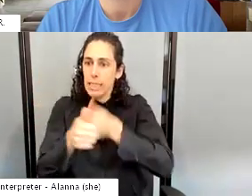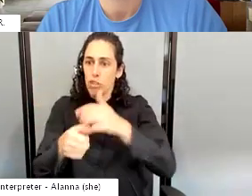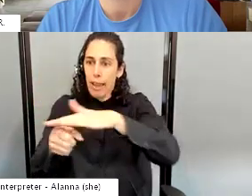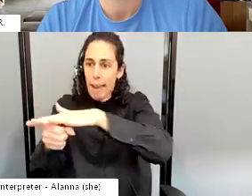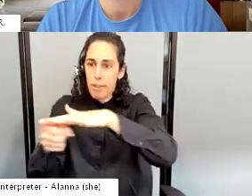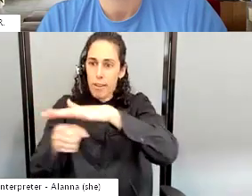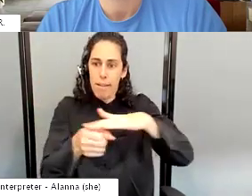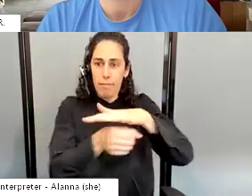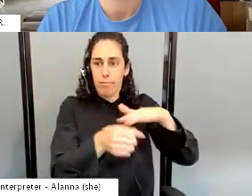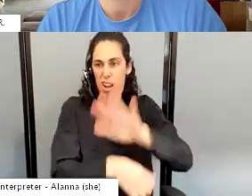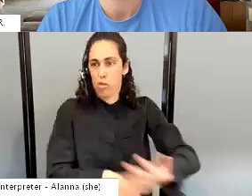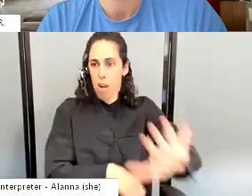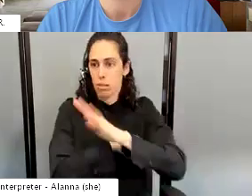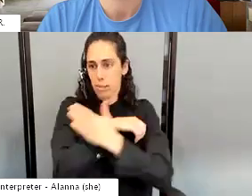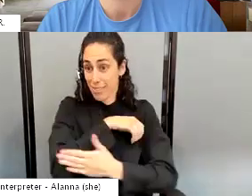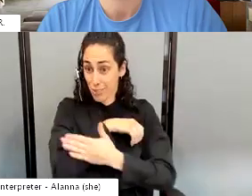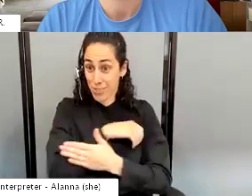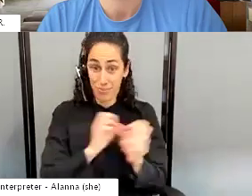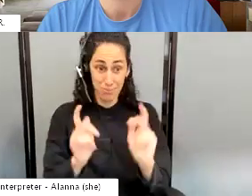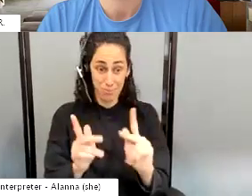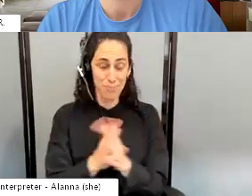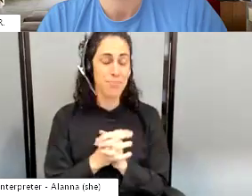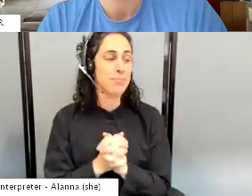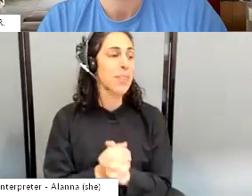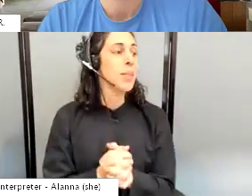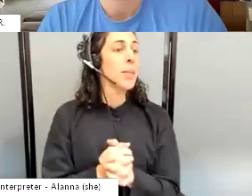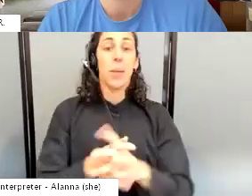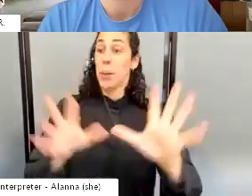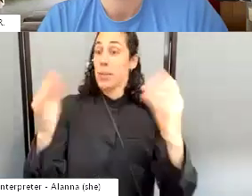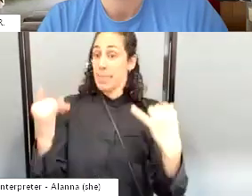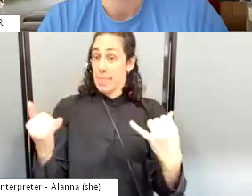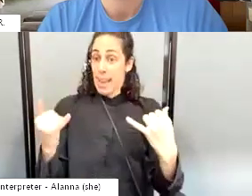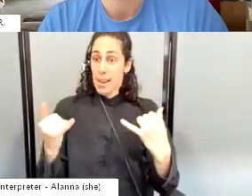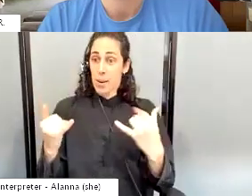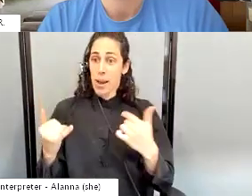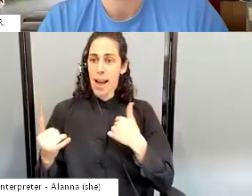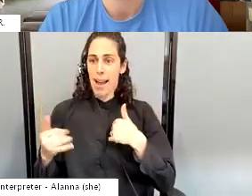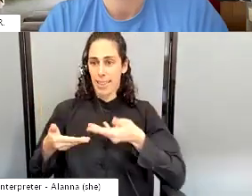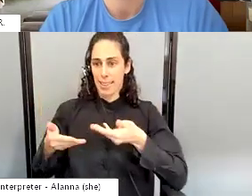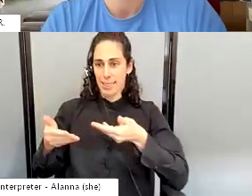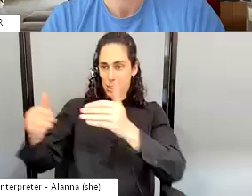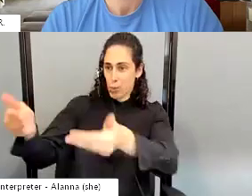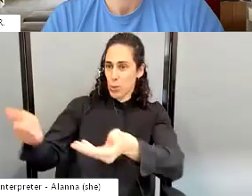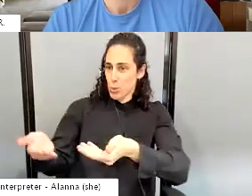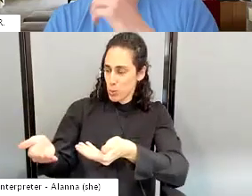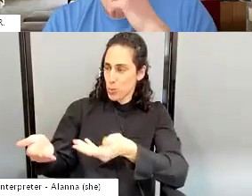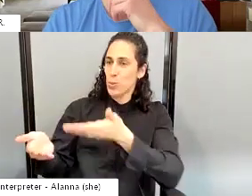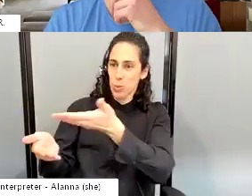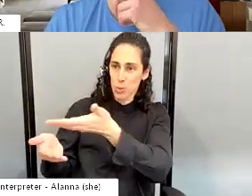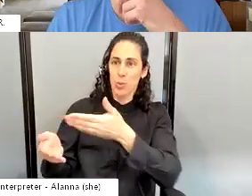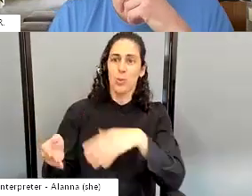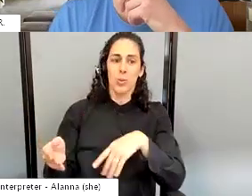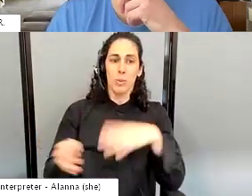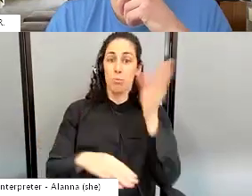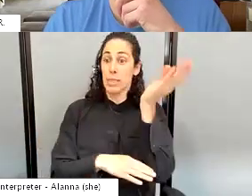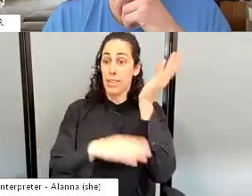Now, it is my great pleasure to introduce our presenters today. I will start with Janice. Janice Greenberg is a workshop instructor